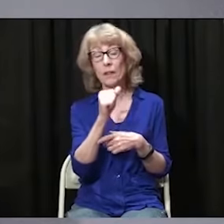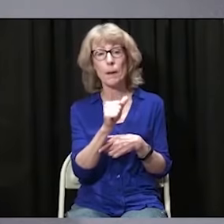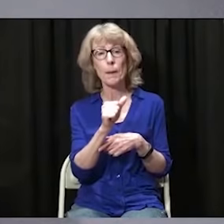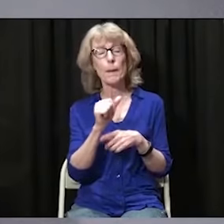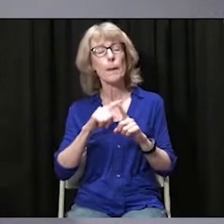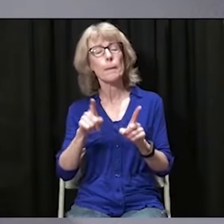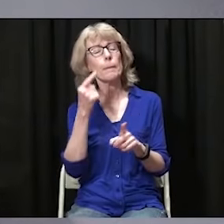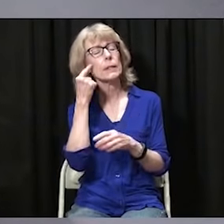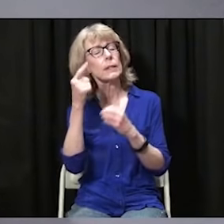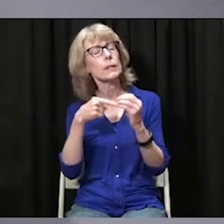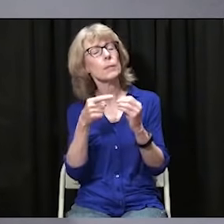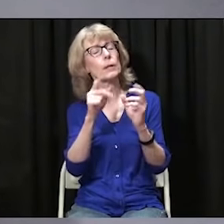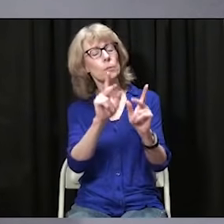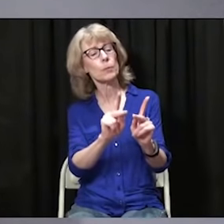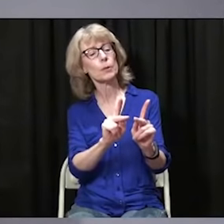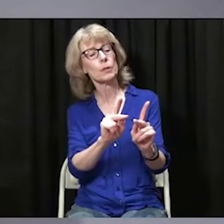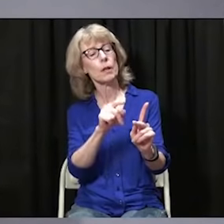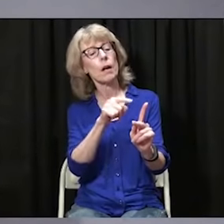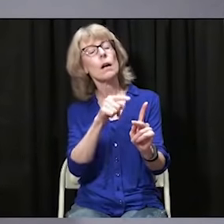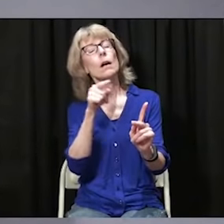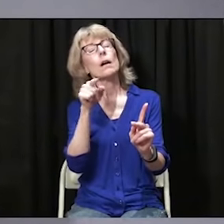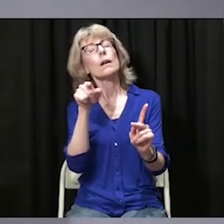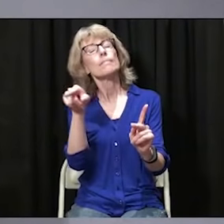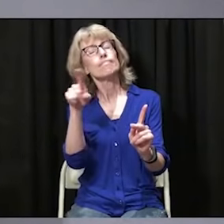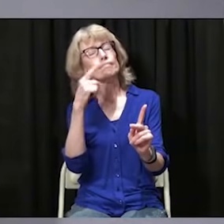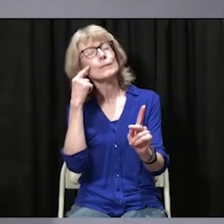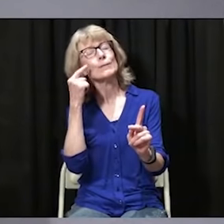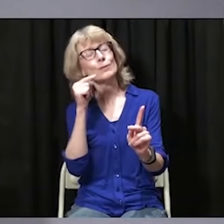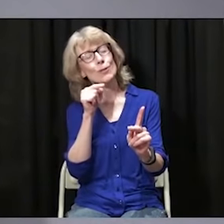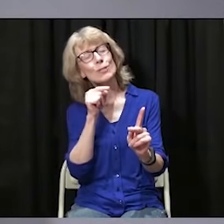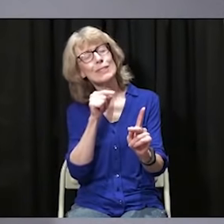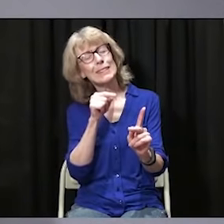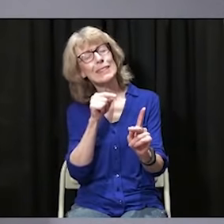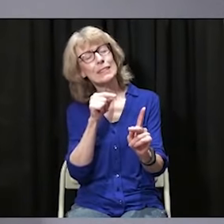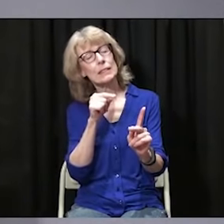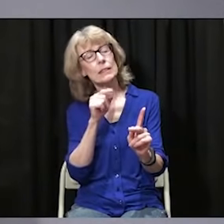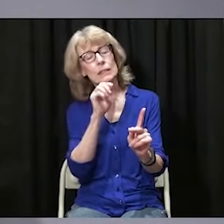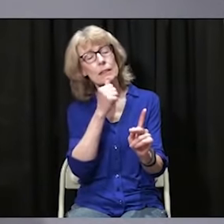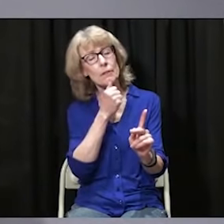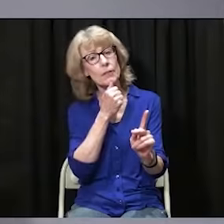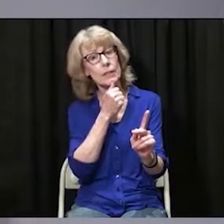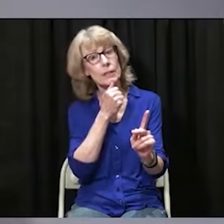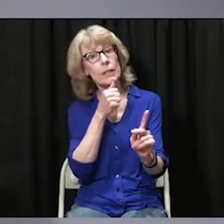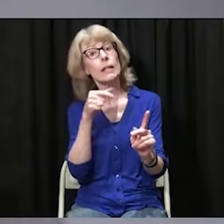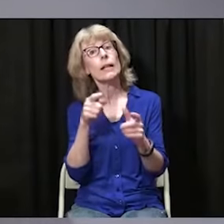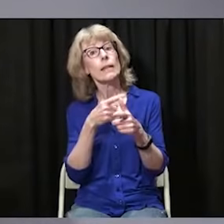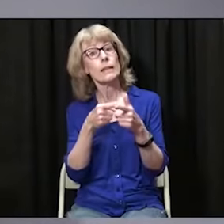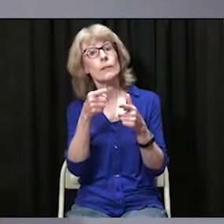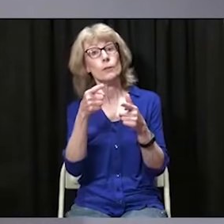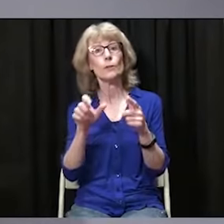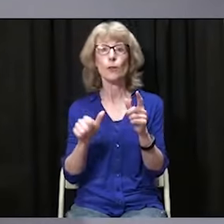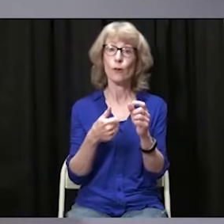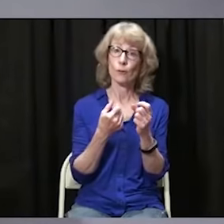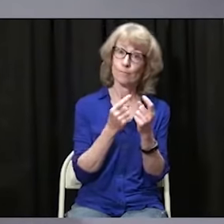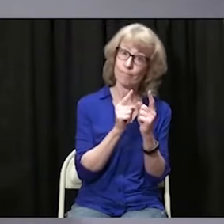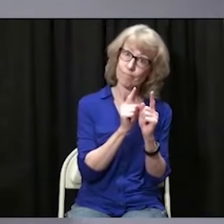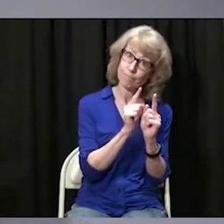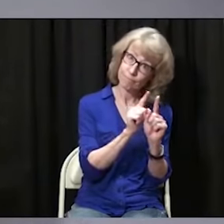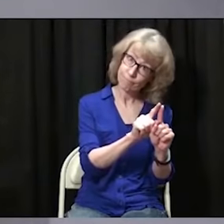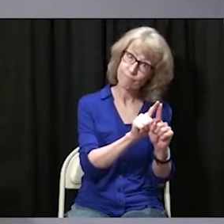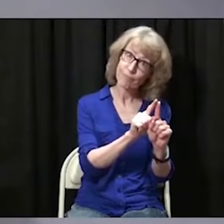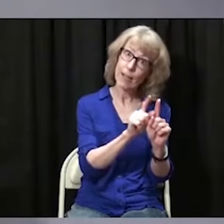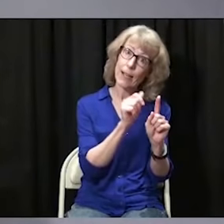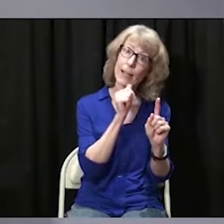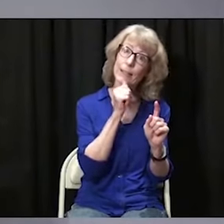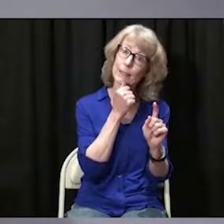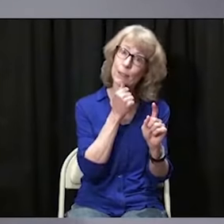somebody that's suffering that you could suffer with that person. This is what Paul is saying. It is our job to suffer with those that suffer.